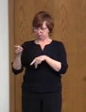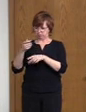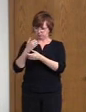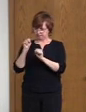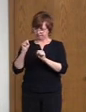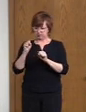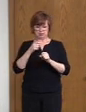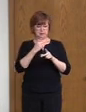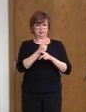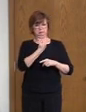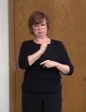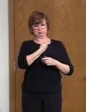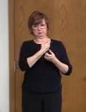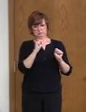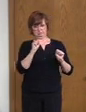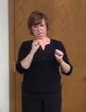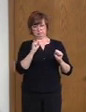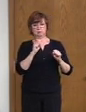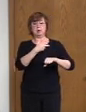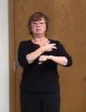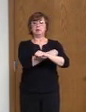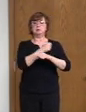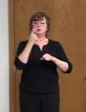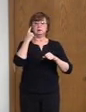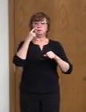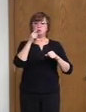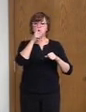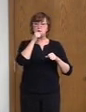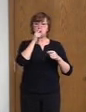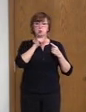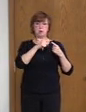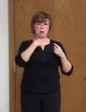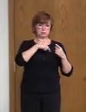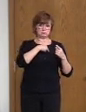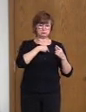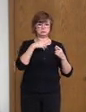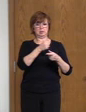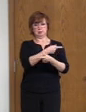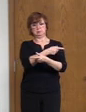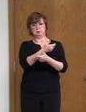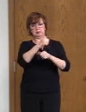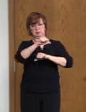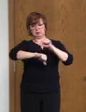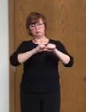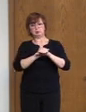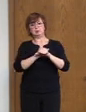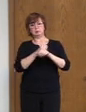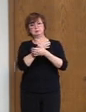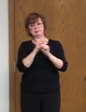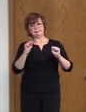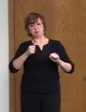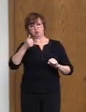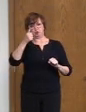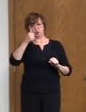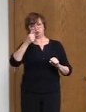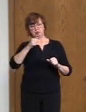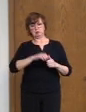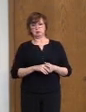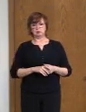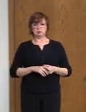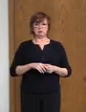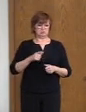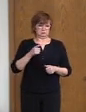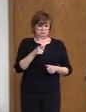get vaccinated to keep ourselves and to keep others safe. Even if you aren't worried about contracting the